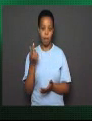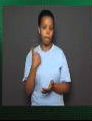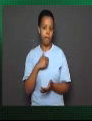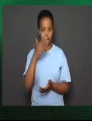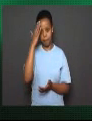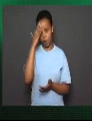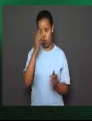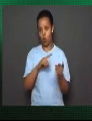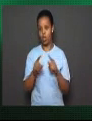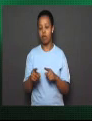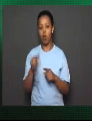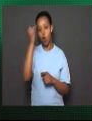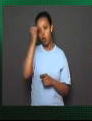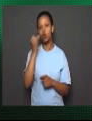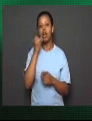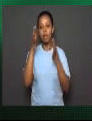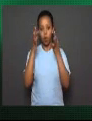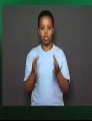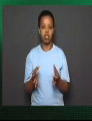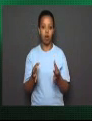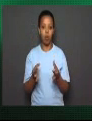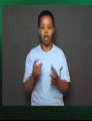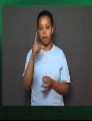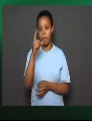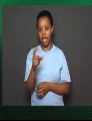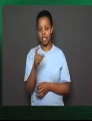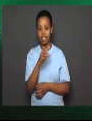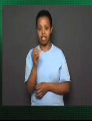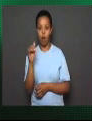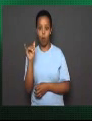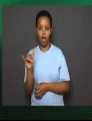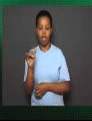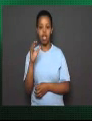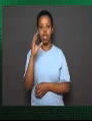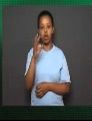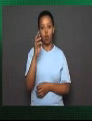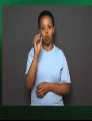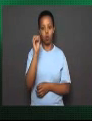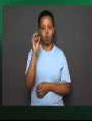that sex is determined by the X and Y chromosomes.